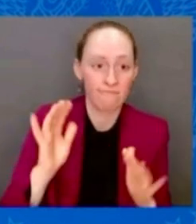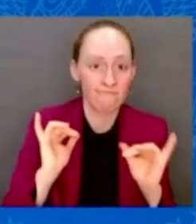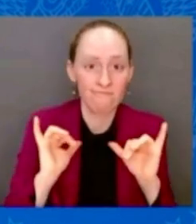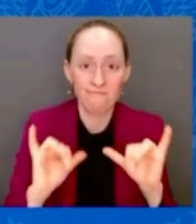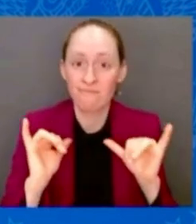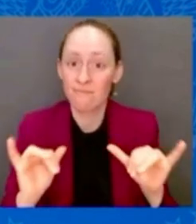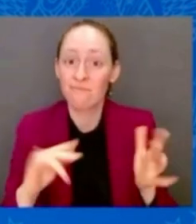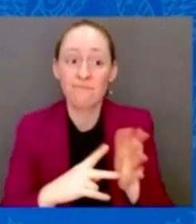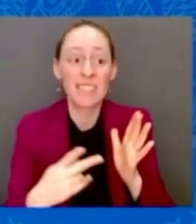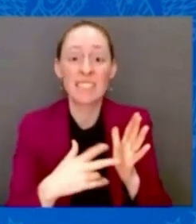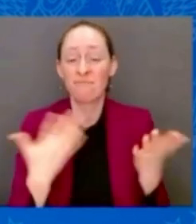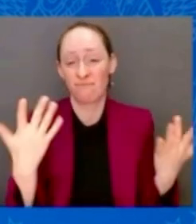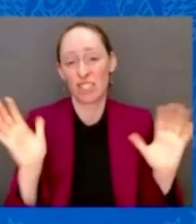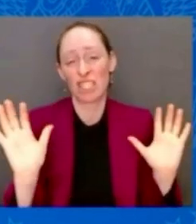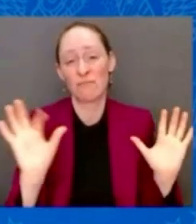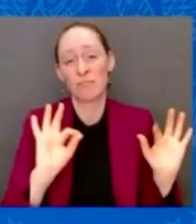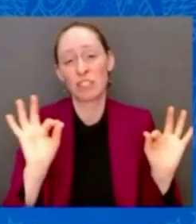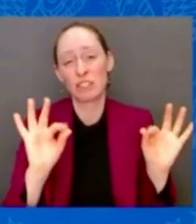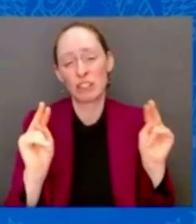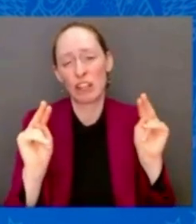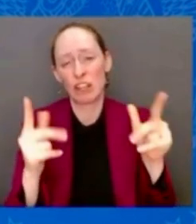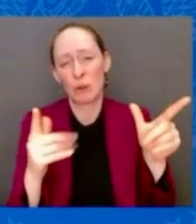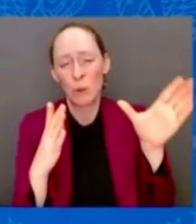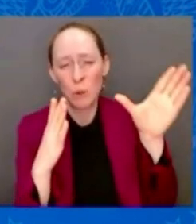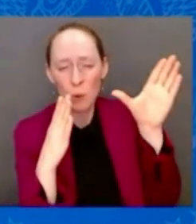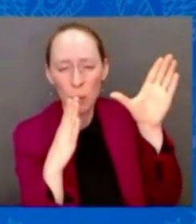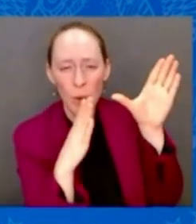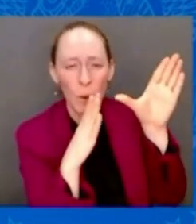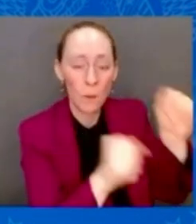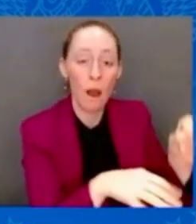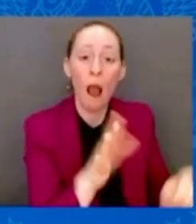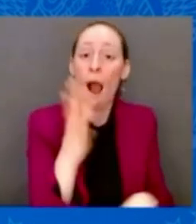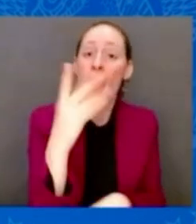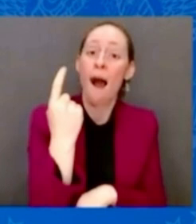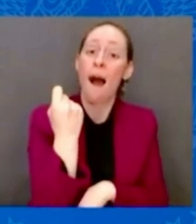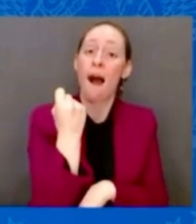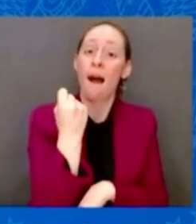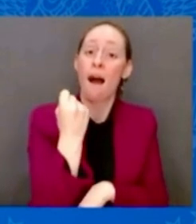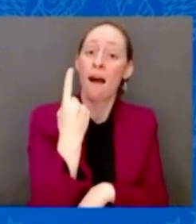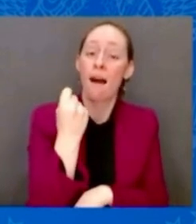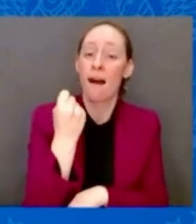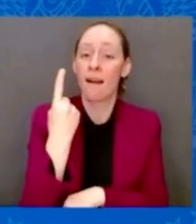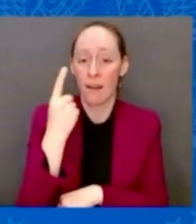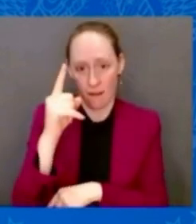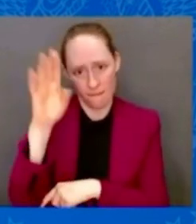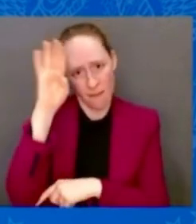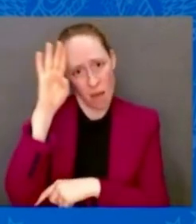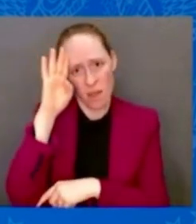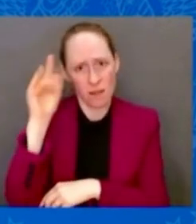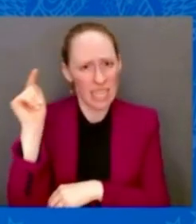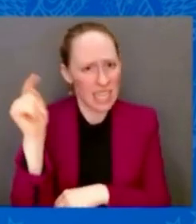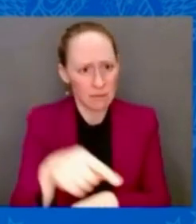was there to go in and save my wife, get her out, the cat, and my 67 Corvette.